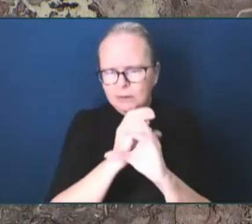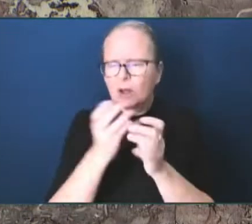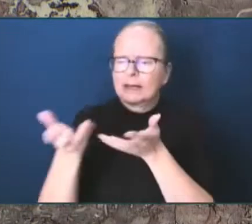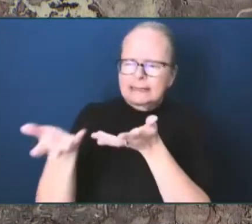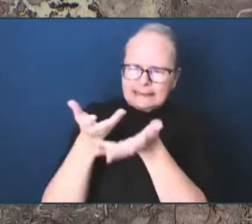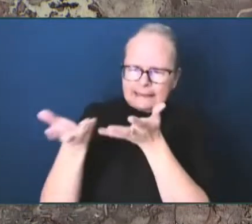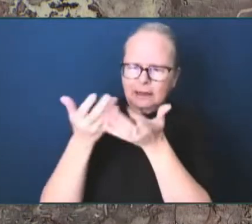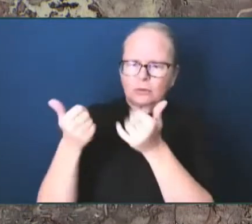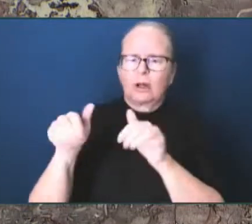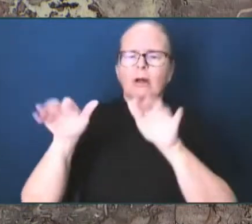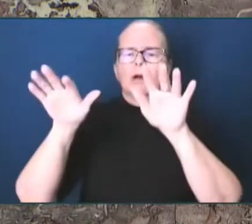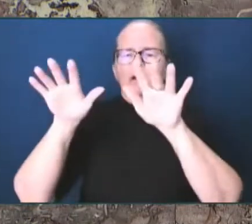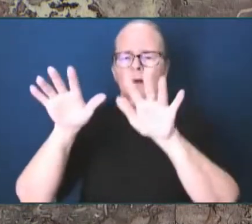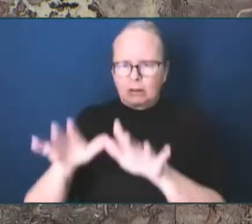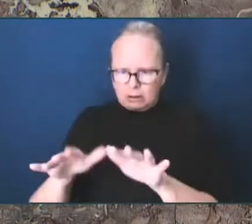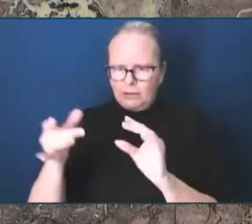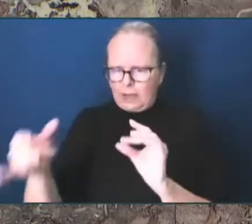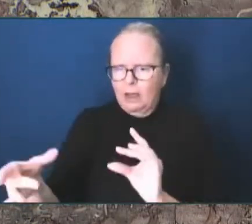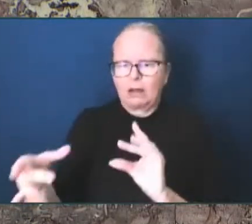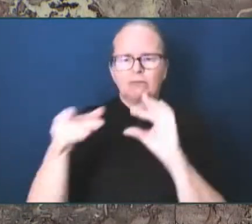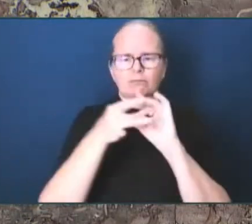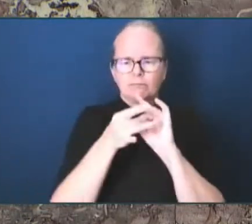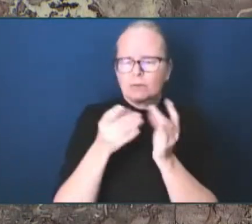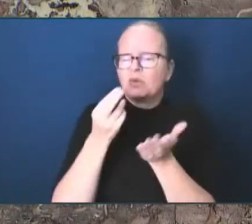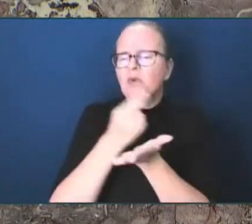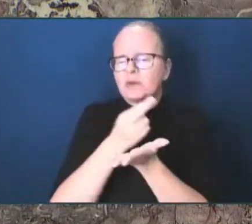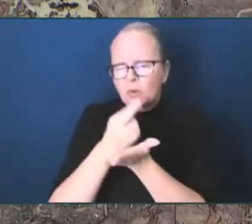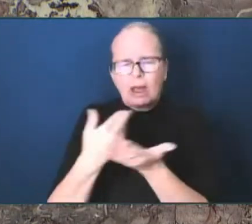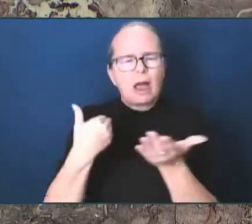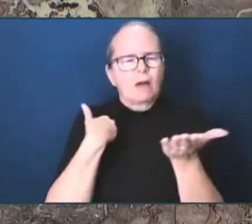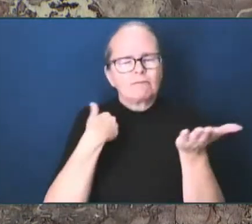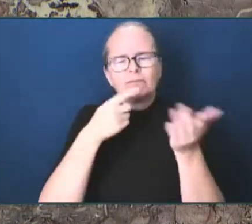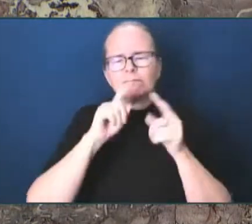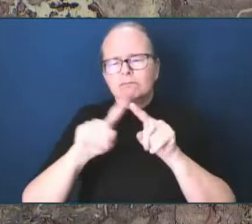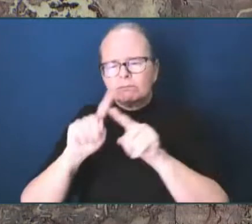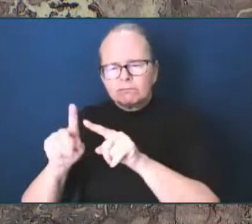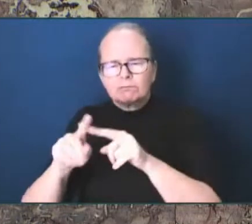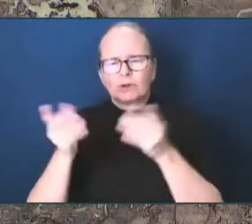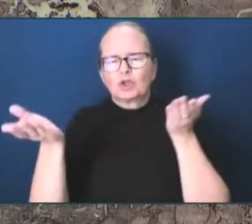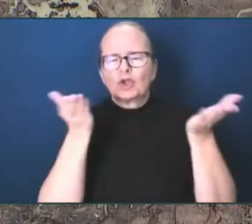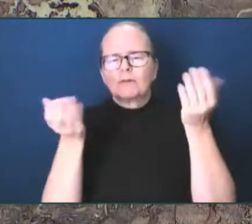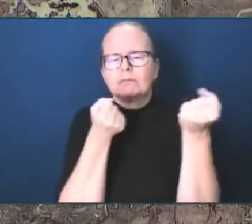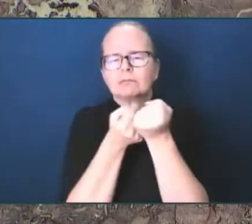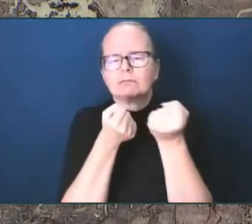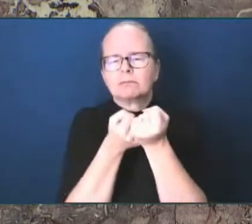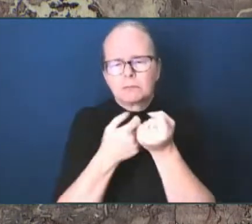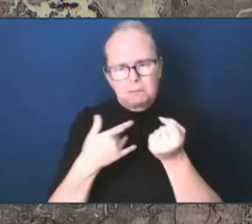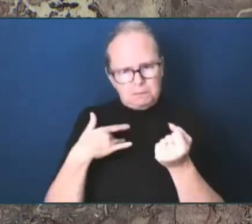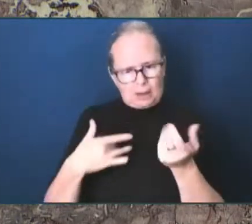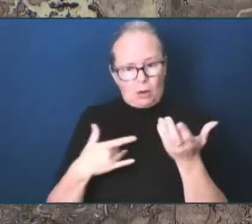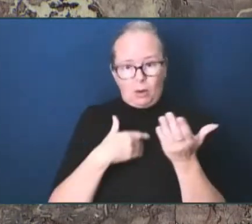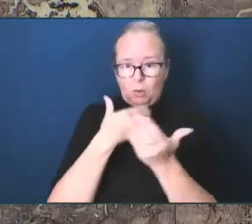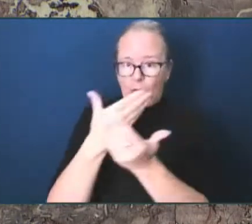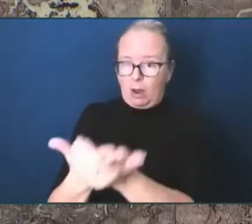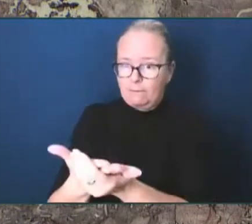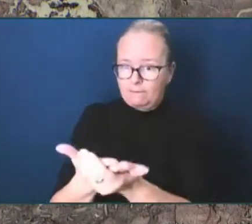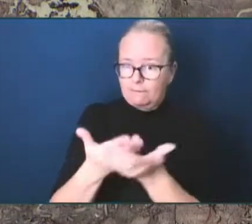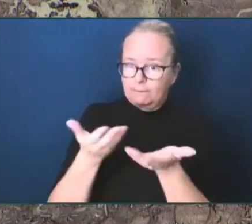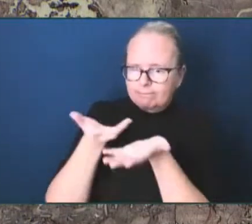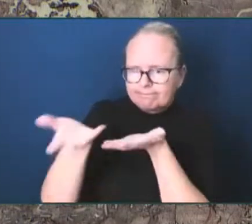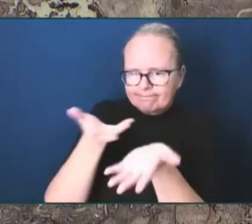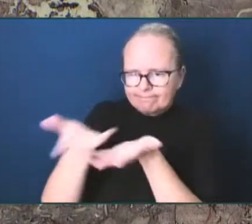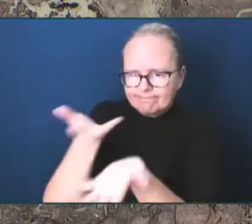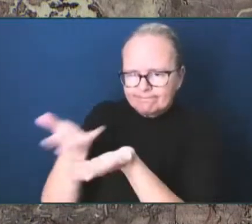in distress with thoughts of self-harm or suicide, families experiencing challenges, substance use, loss